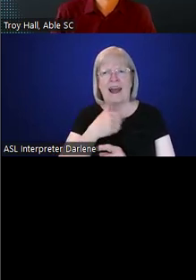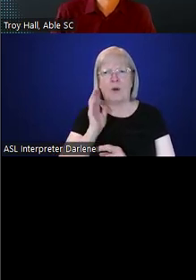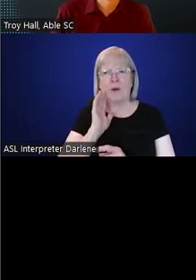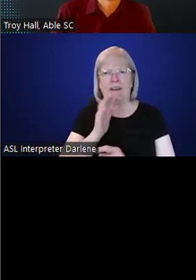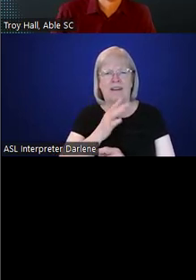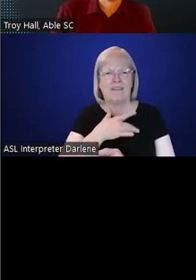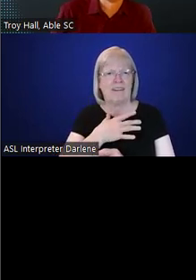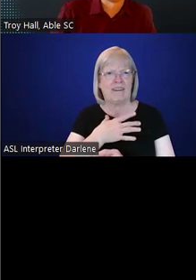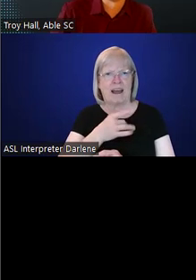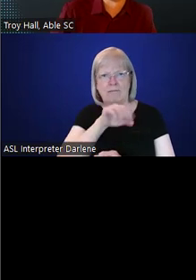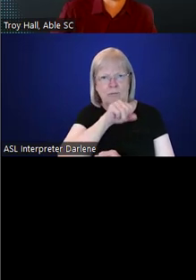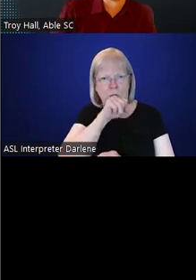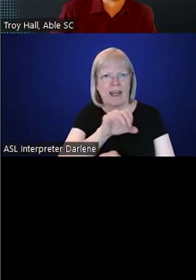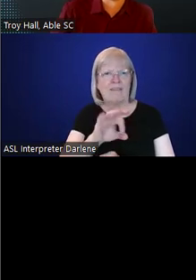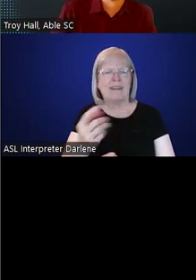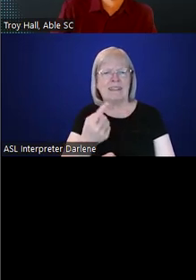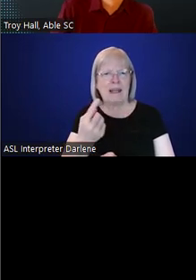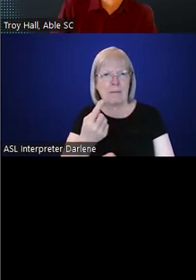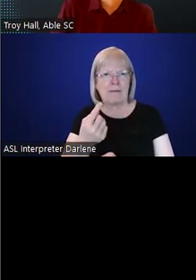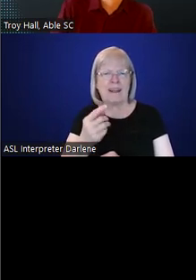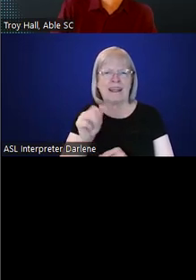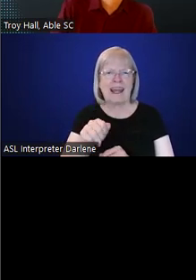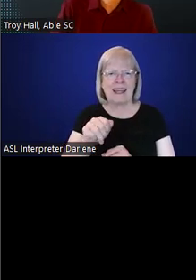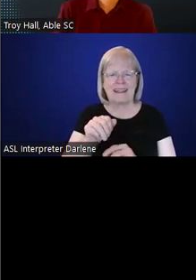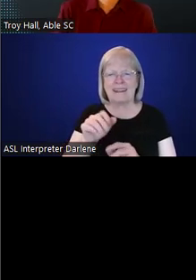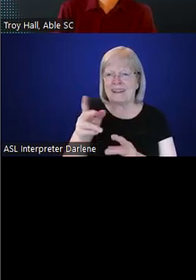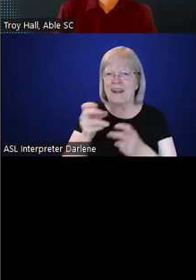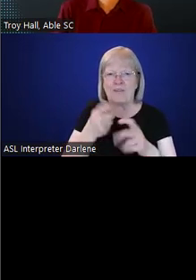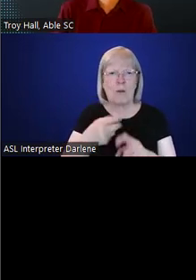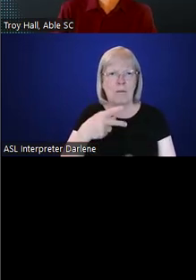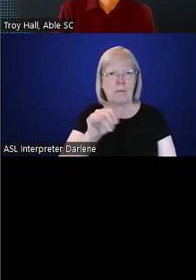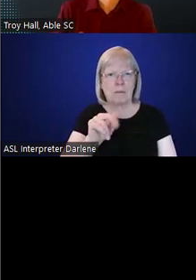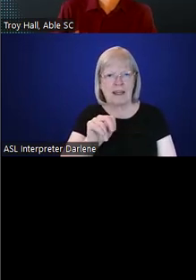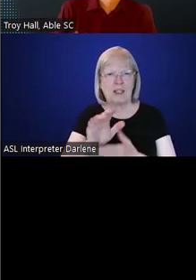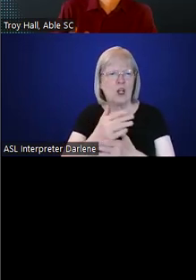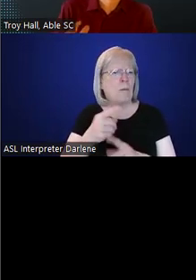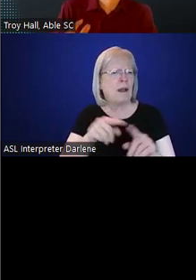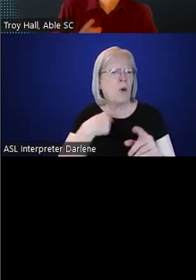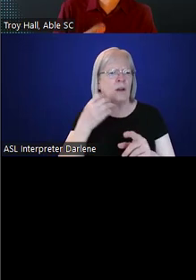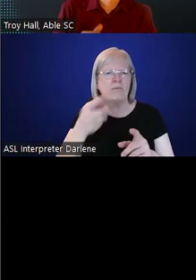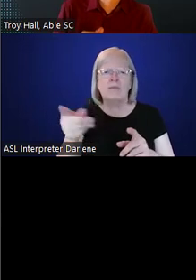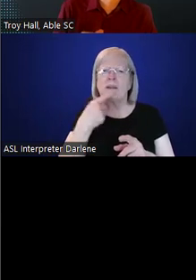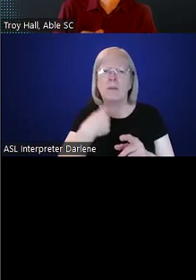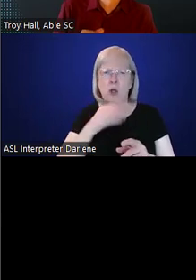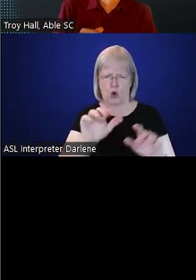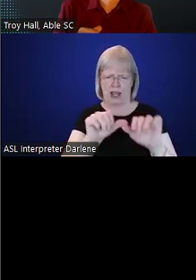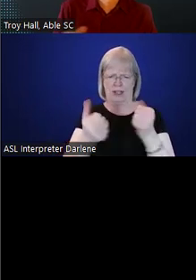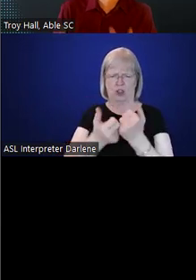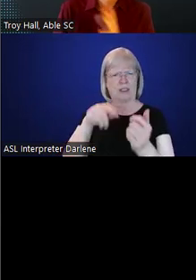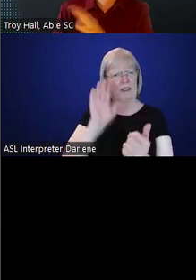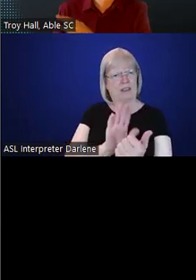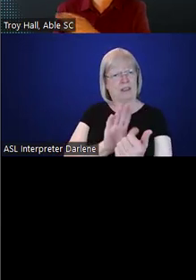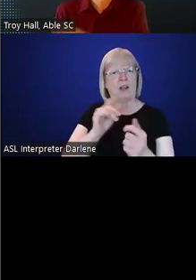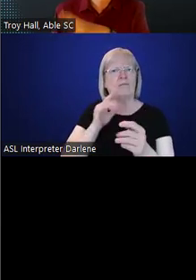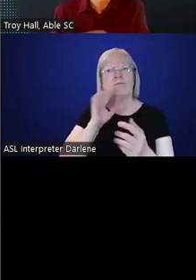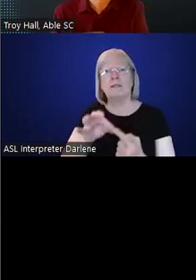is comfortable to come off mic and share. But I'm wondering, what is a unique strength of your agency, and how